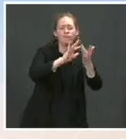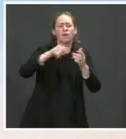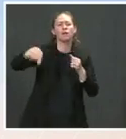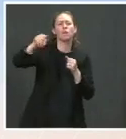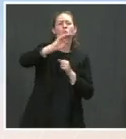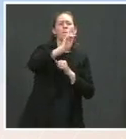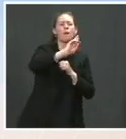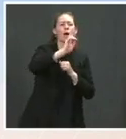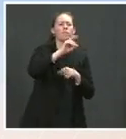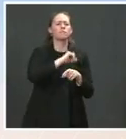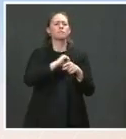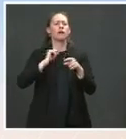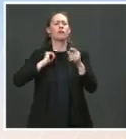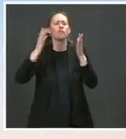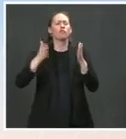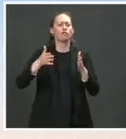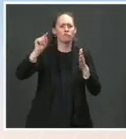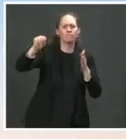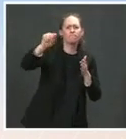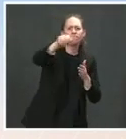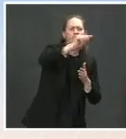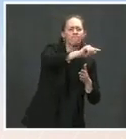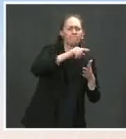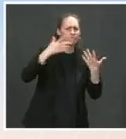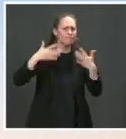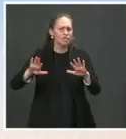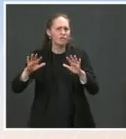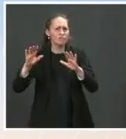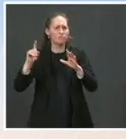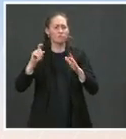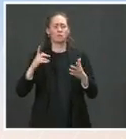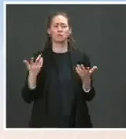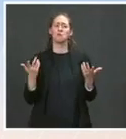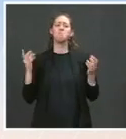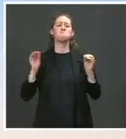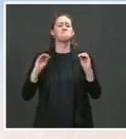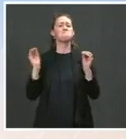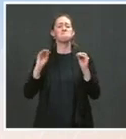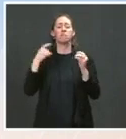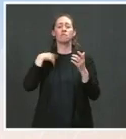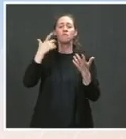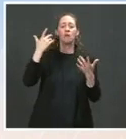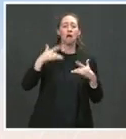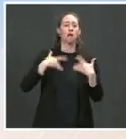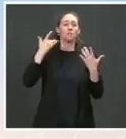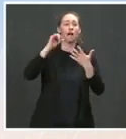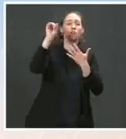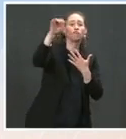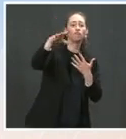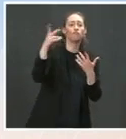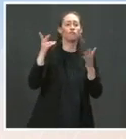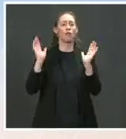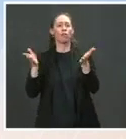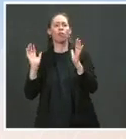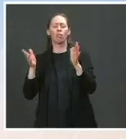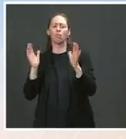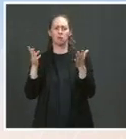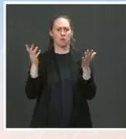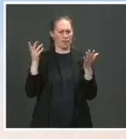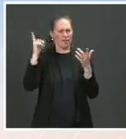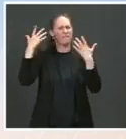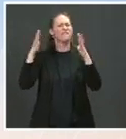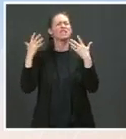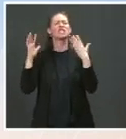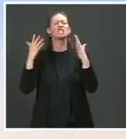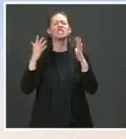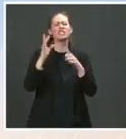policing reform legislation? I don't have any calls to read out for you, but I can tell you that in his conversations with Democrats and Republicans, and he's spoken with many of